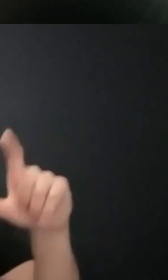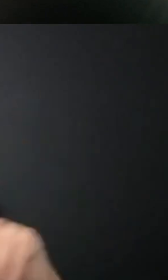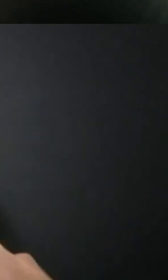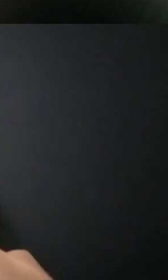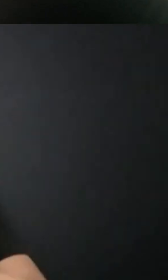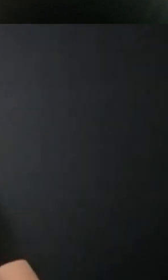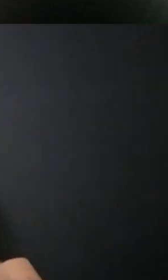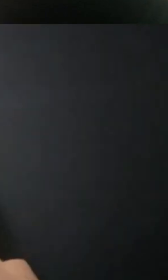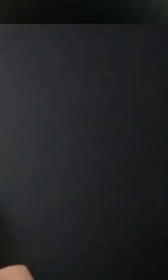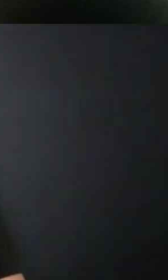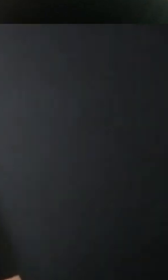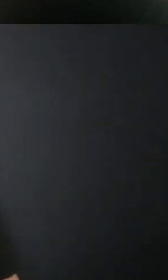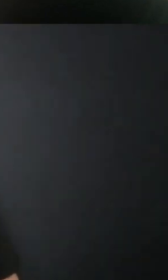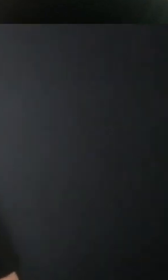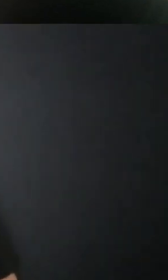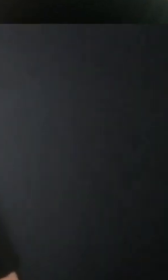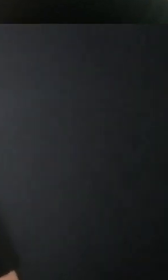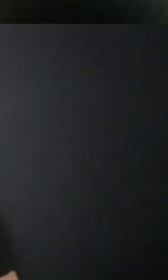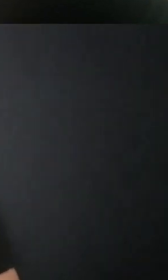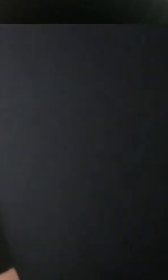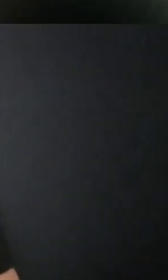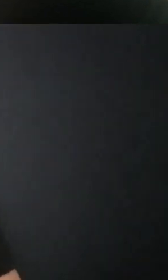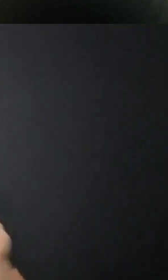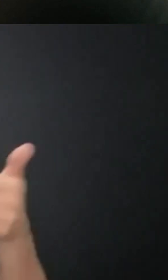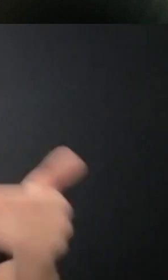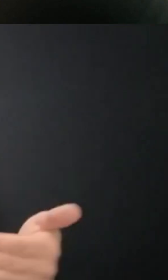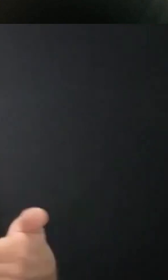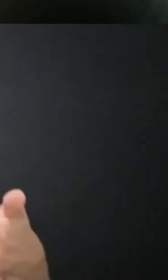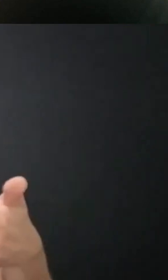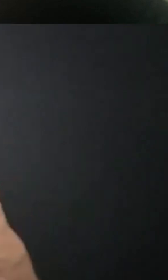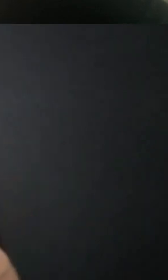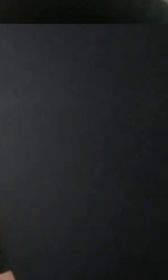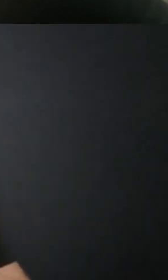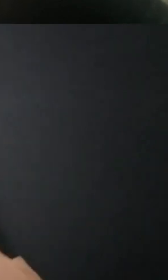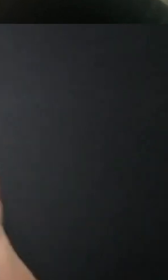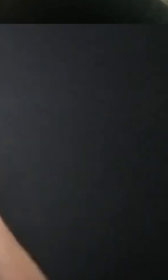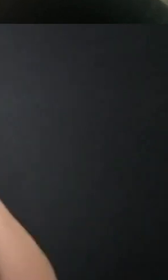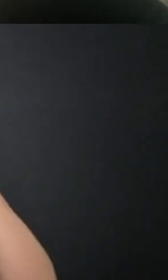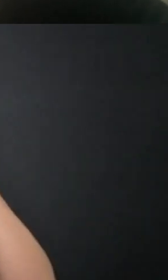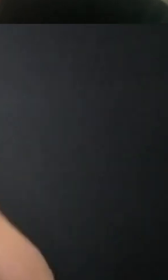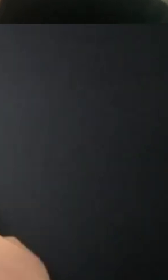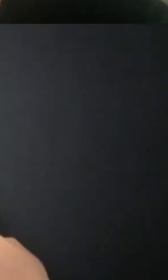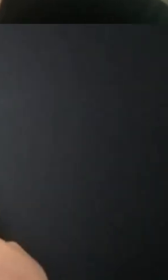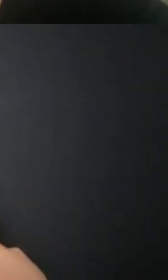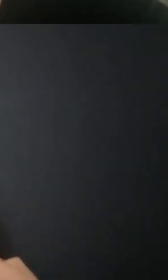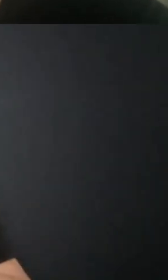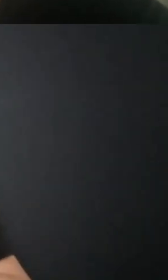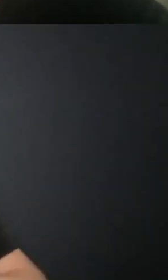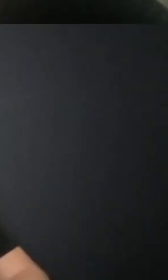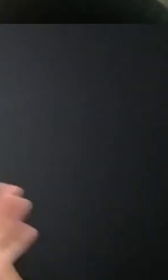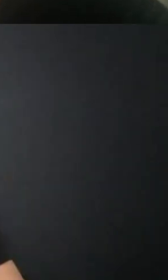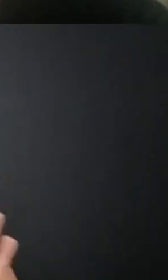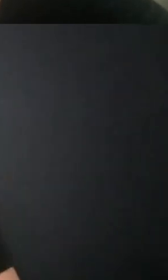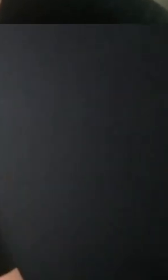can go through and continue seeing it, okay? Don't freak out, don't stop, because you're gonna receive that pop-up saying that you already locked the answers